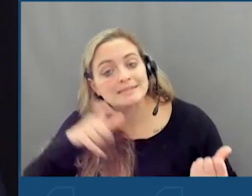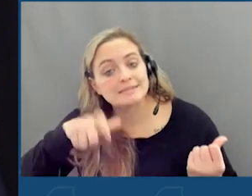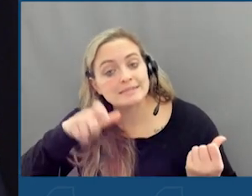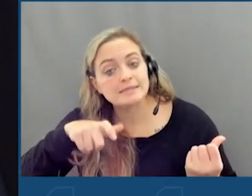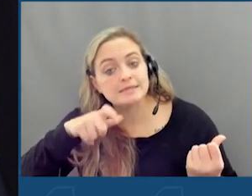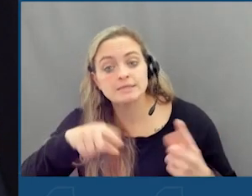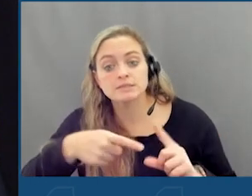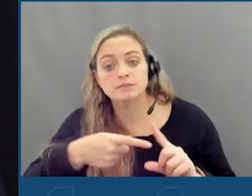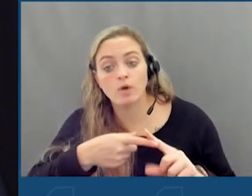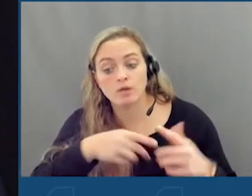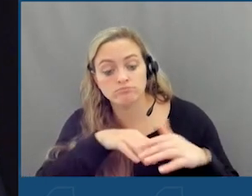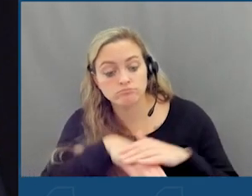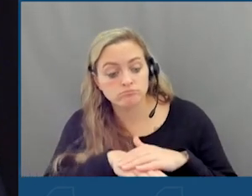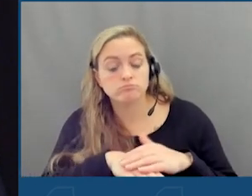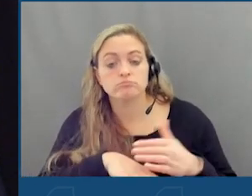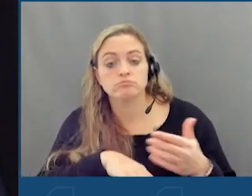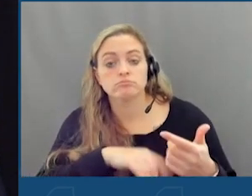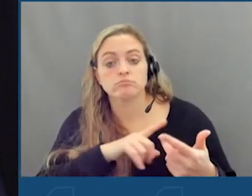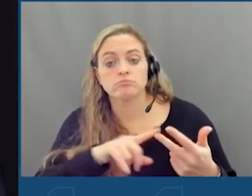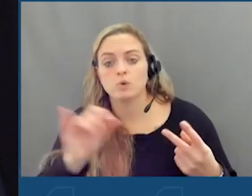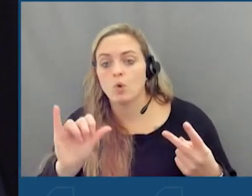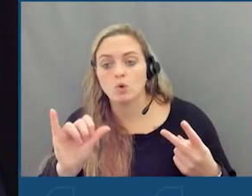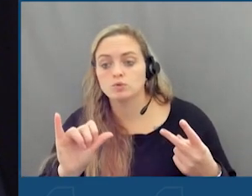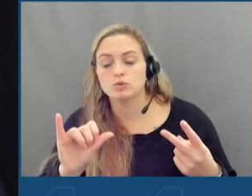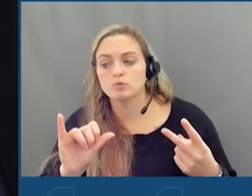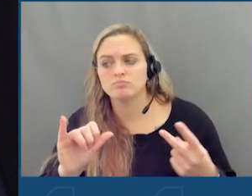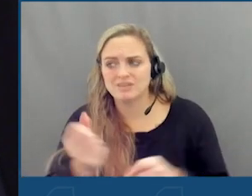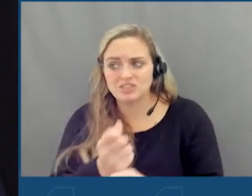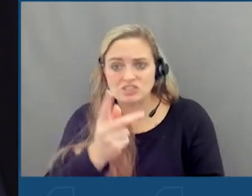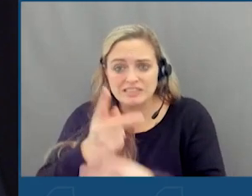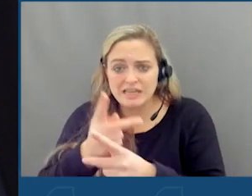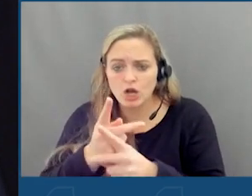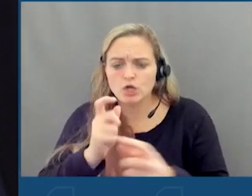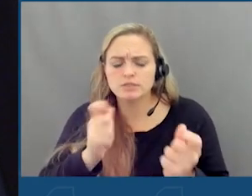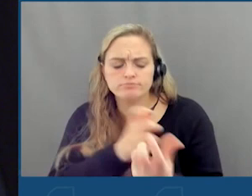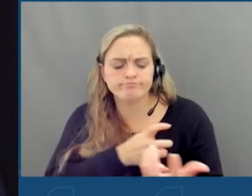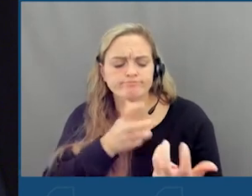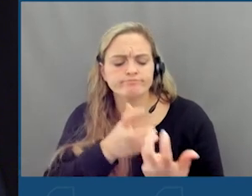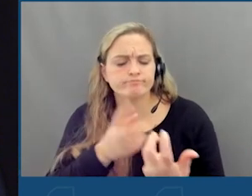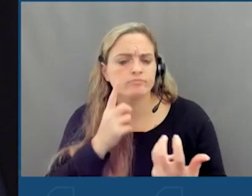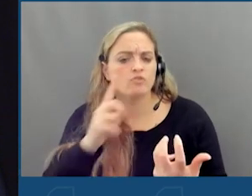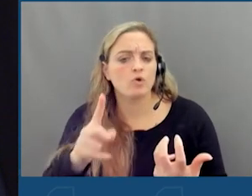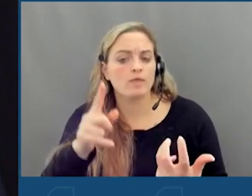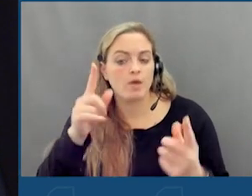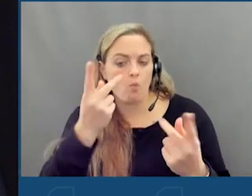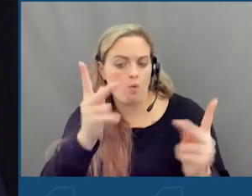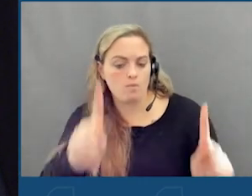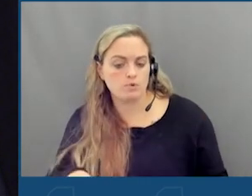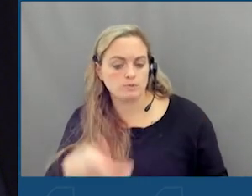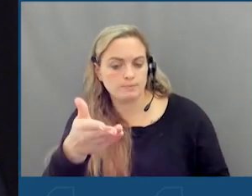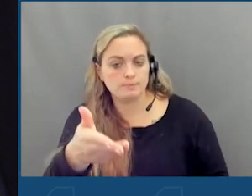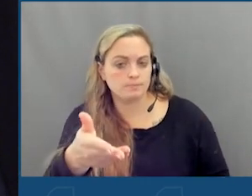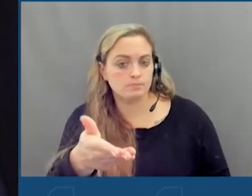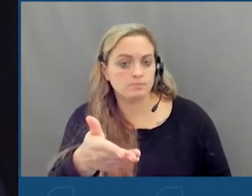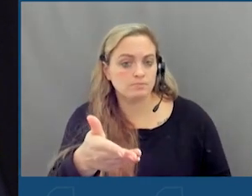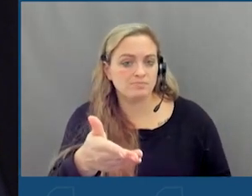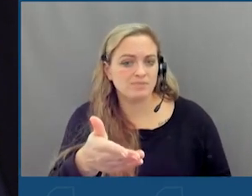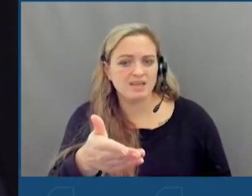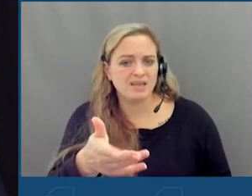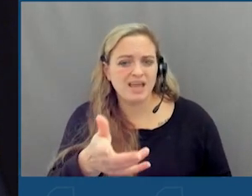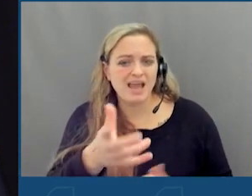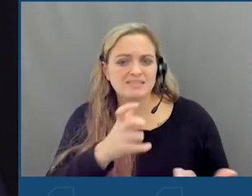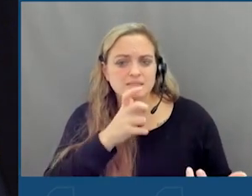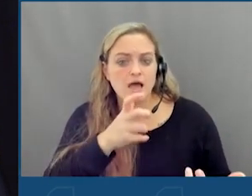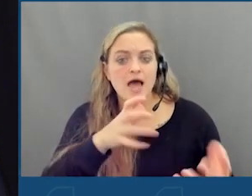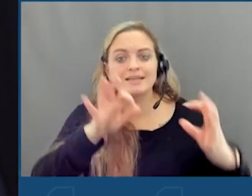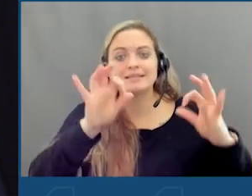delivery process, but also making sure that that care is tailored and it's appropriate for the individual woman. No one size fits all here. We